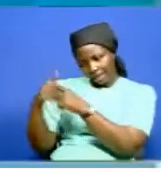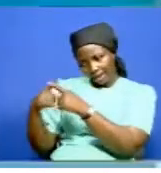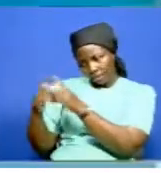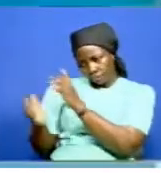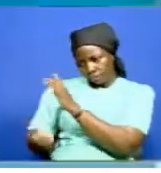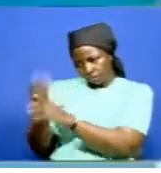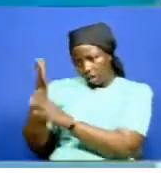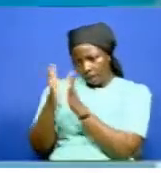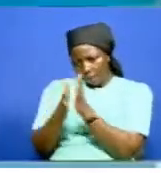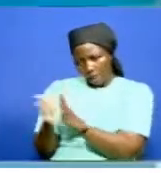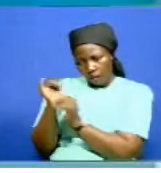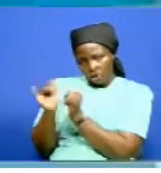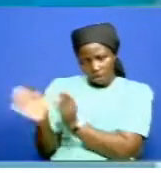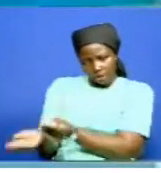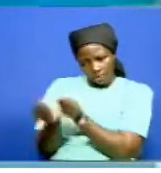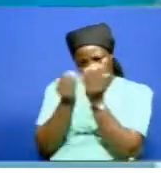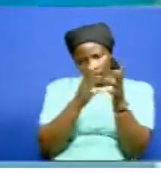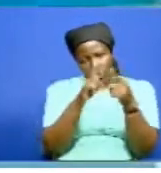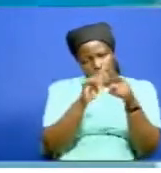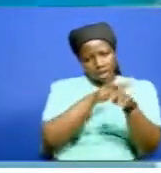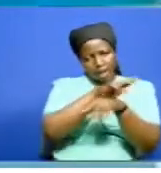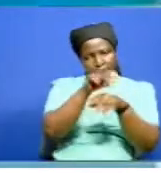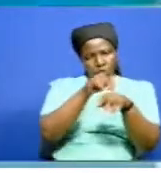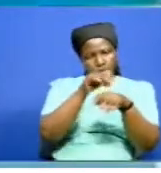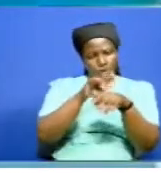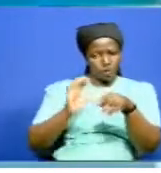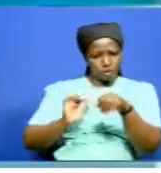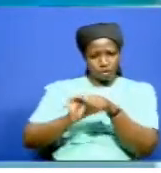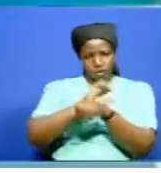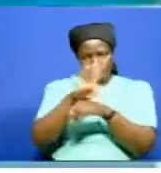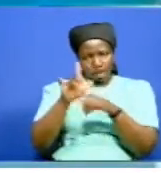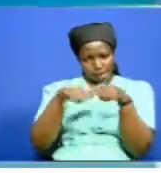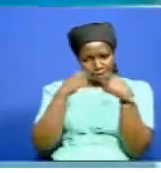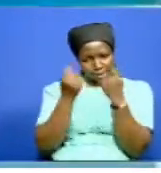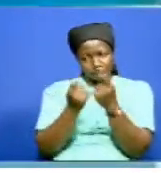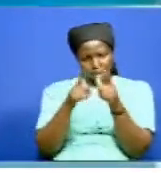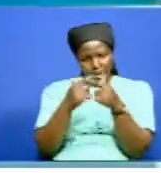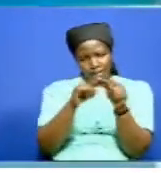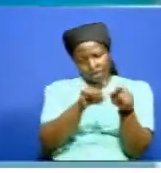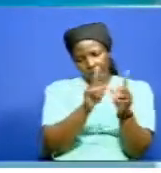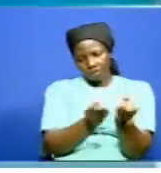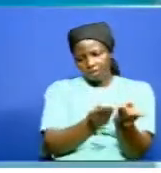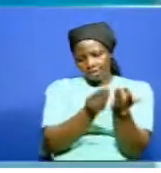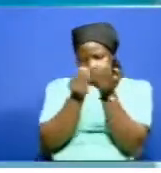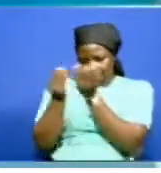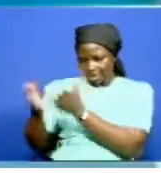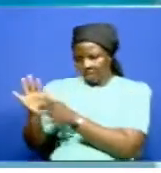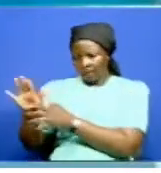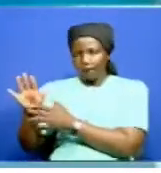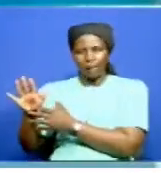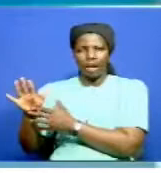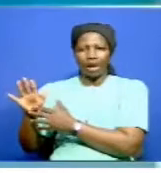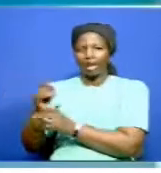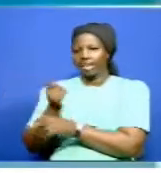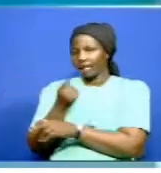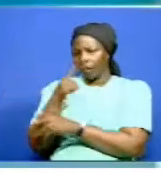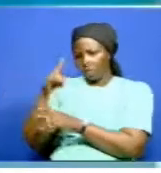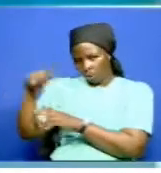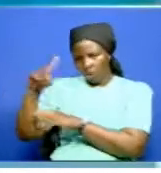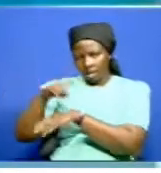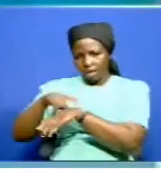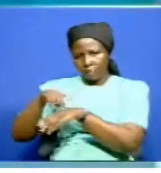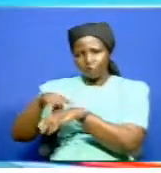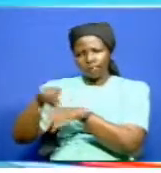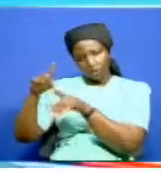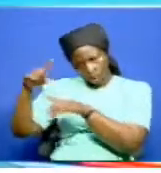force, COVID-19 task force, such that they can be able to receive their commodities, yes, in good time and in the right